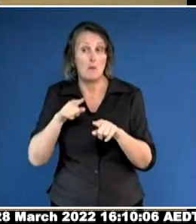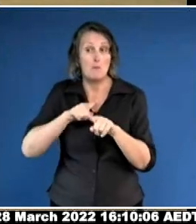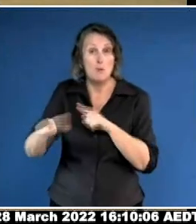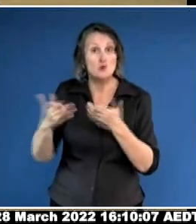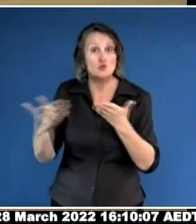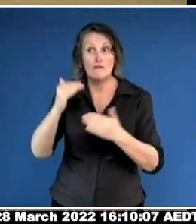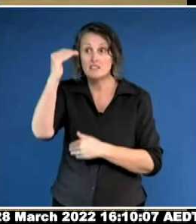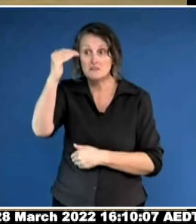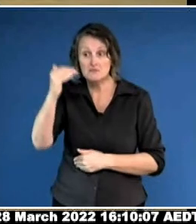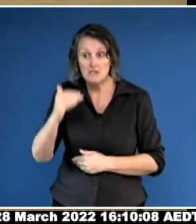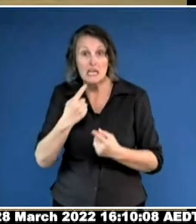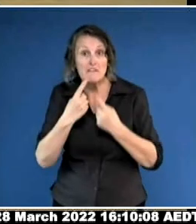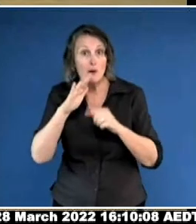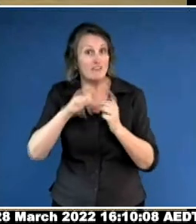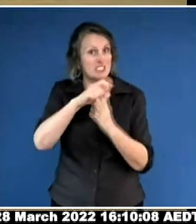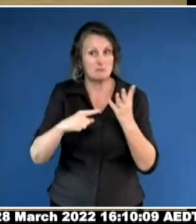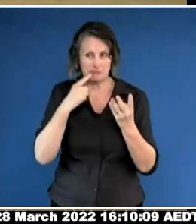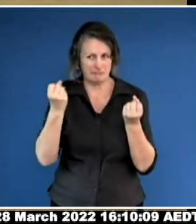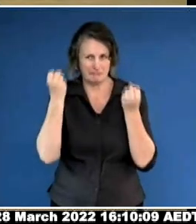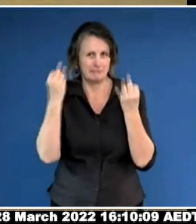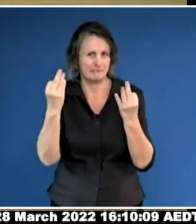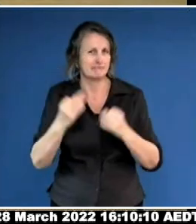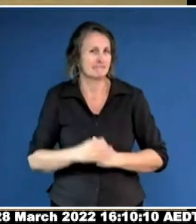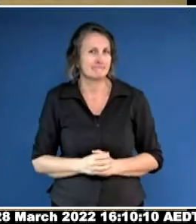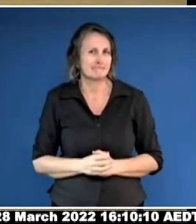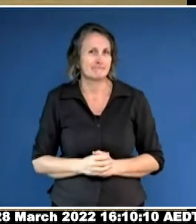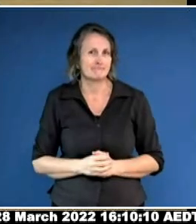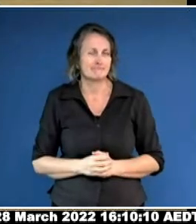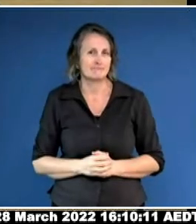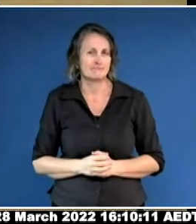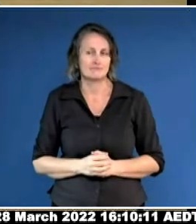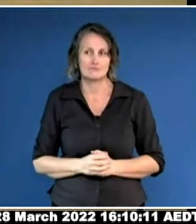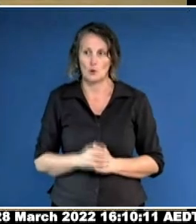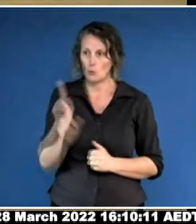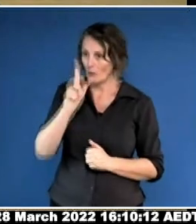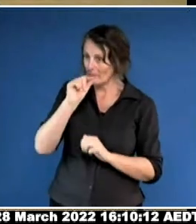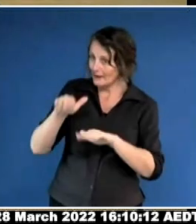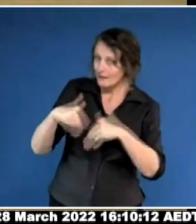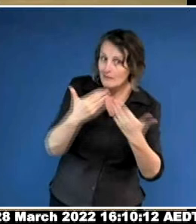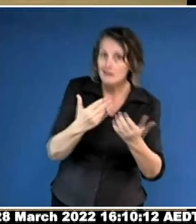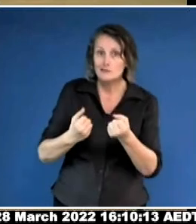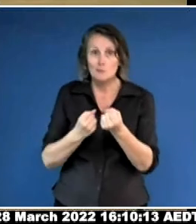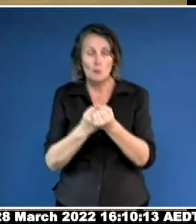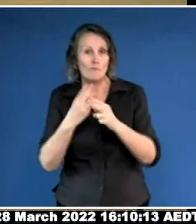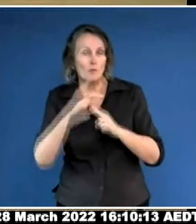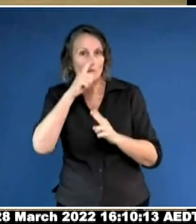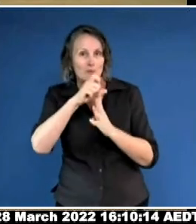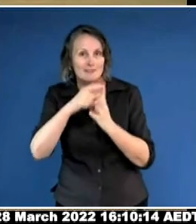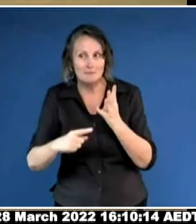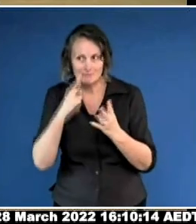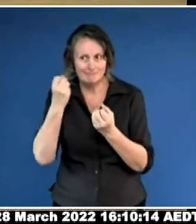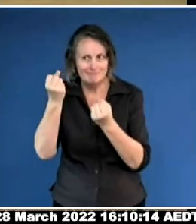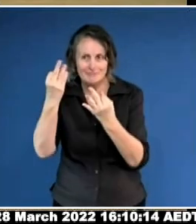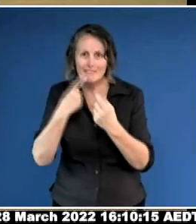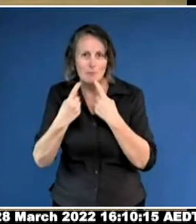did not have any information on their websites about what they can provide for people with disability or support needs, what they